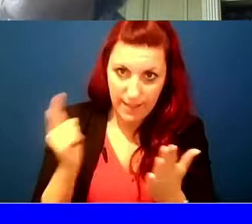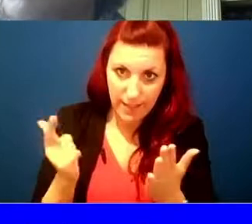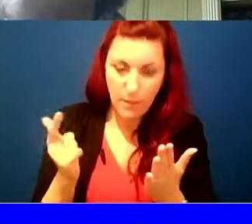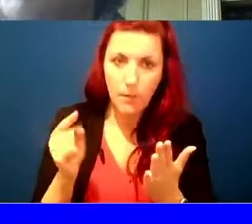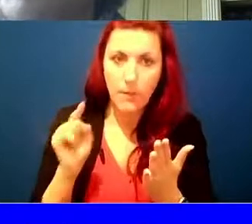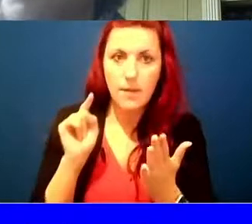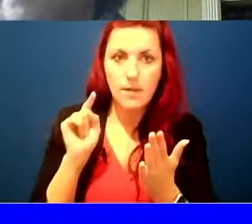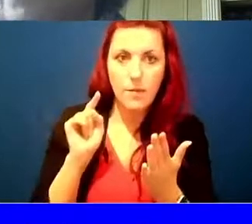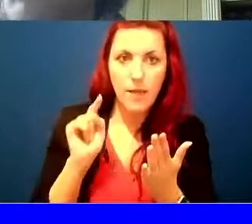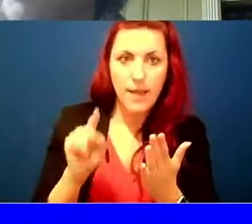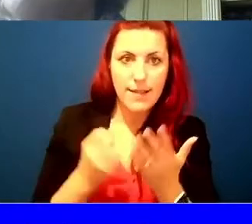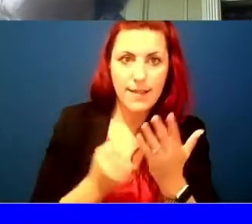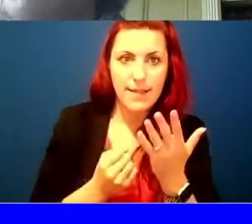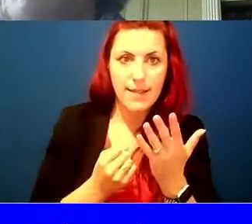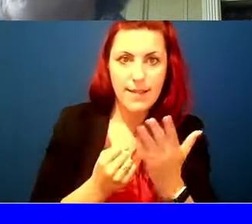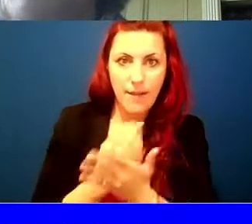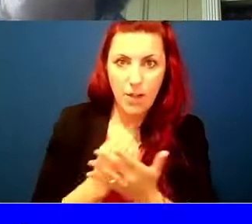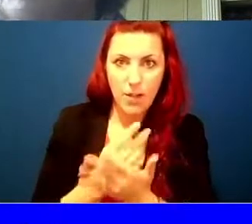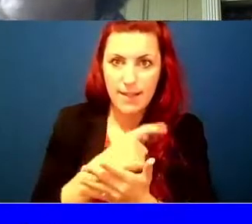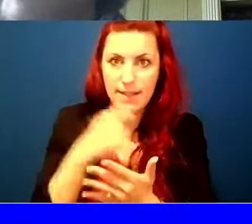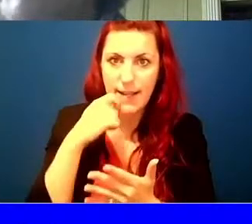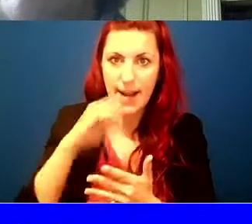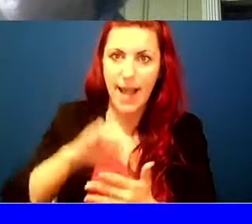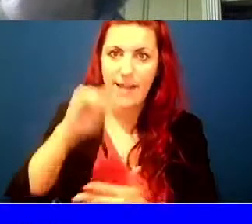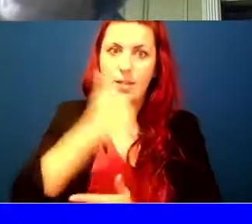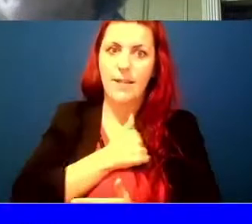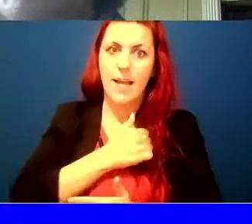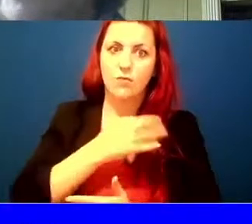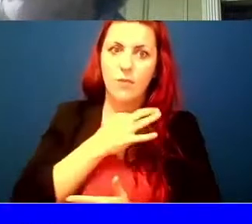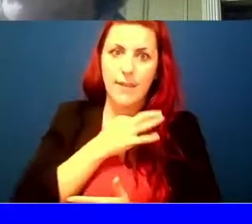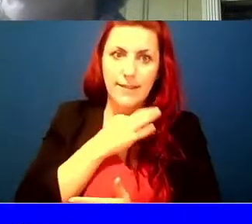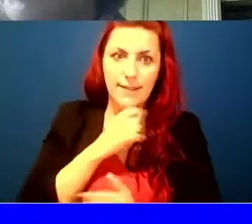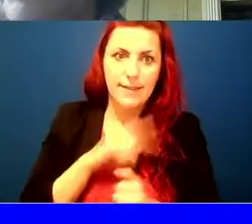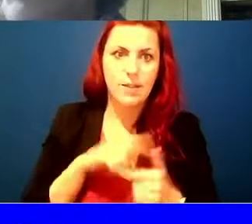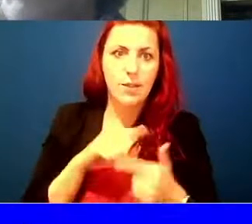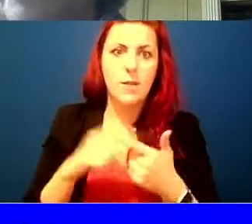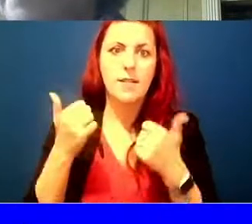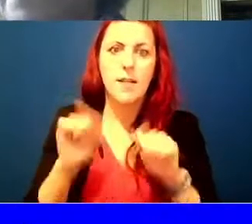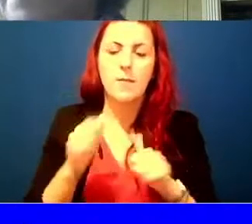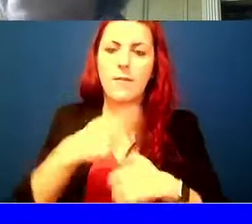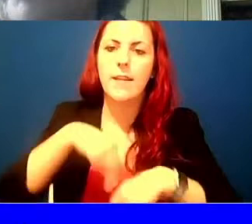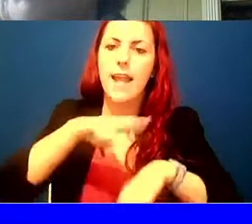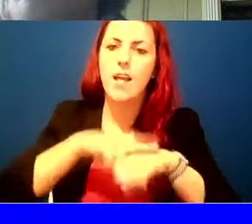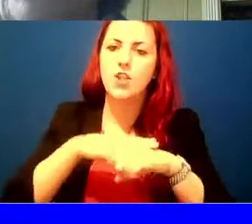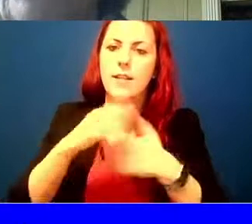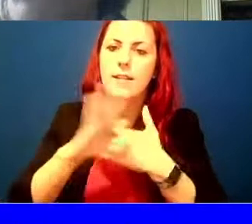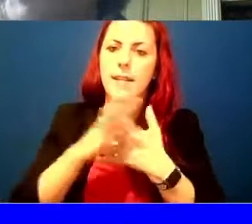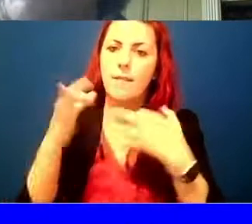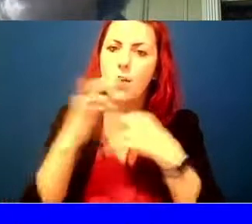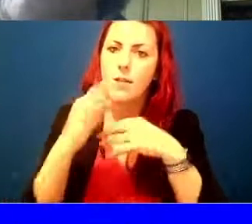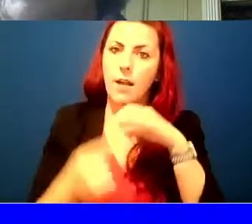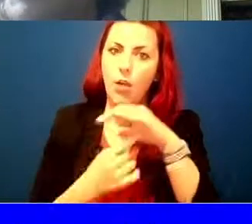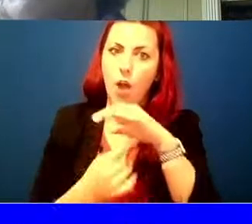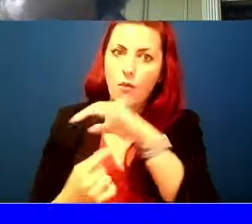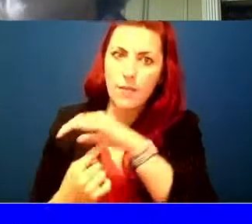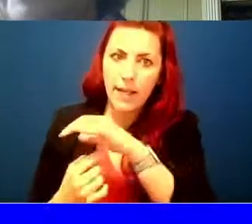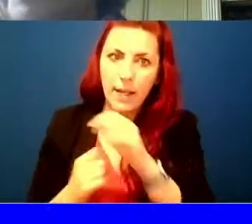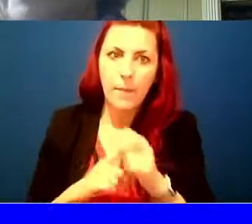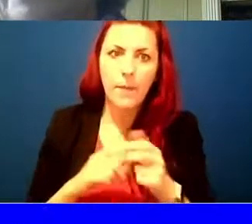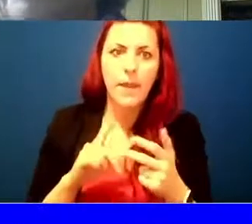of an adult at risk. We had the provision for the establishment of a national safeguarding authority, provision for a right of